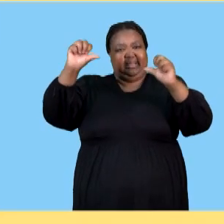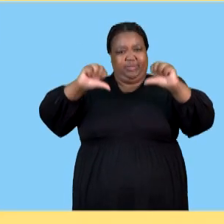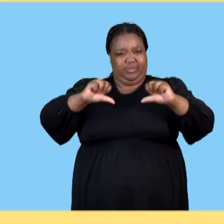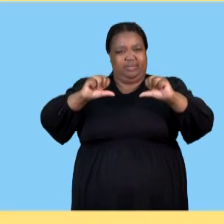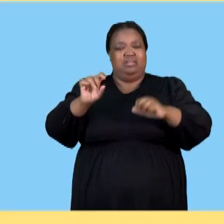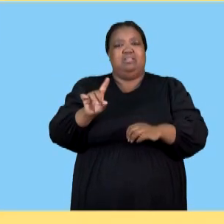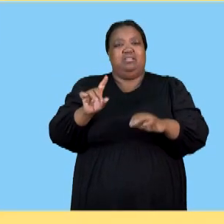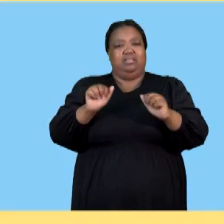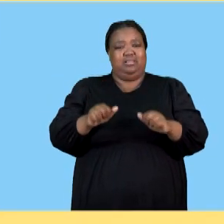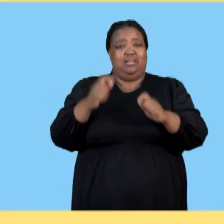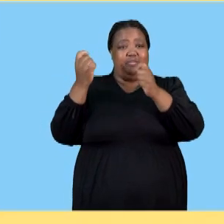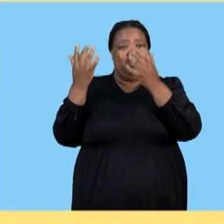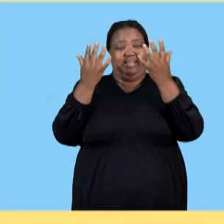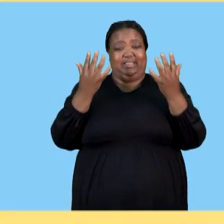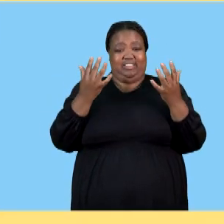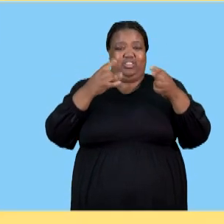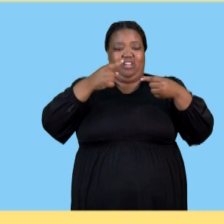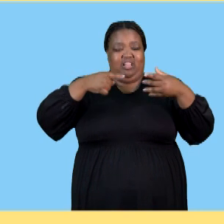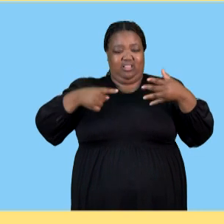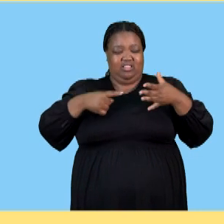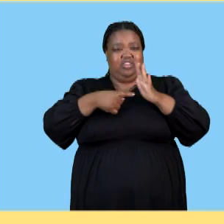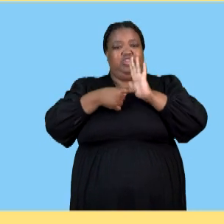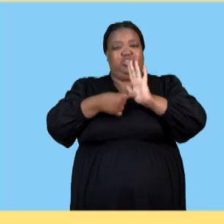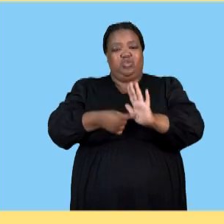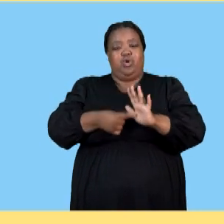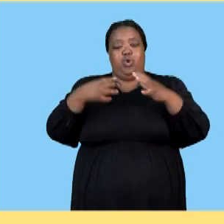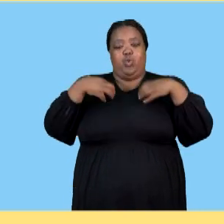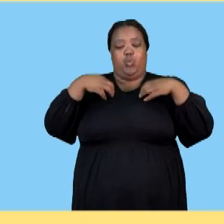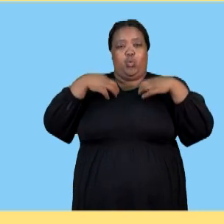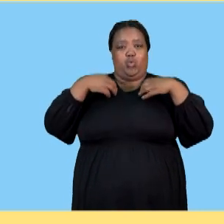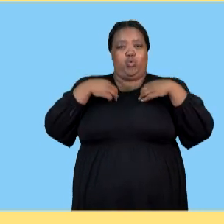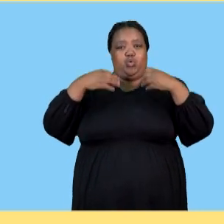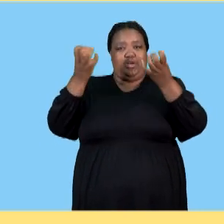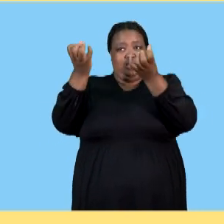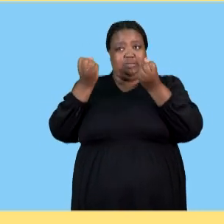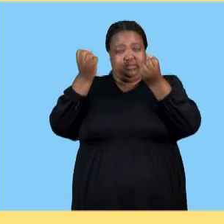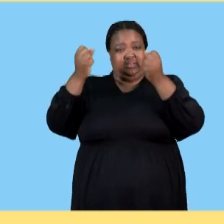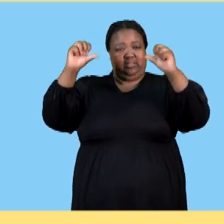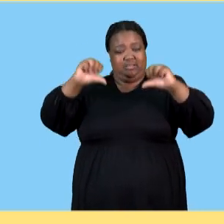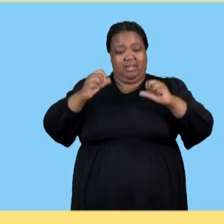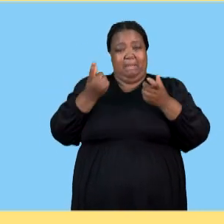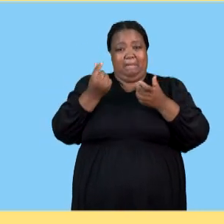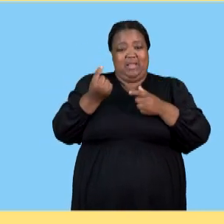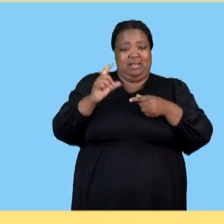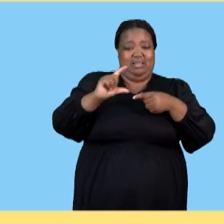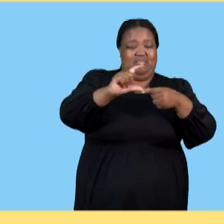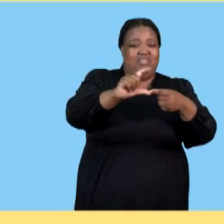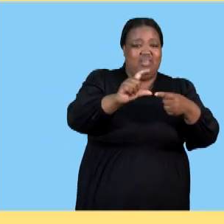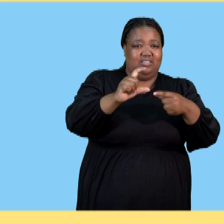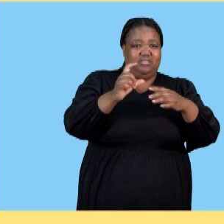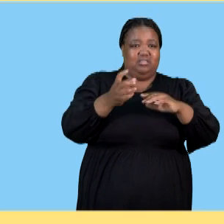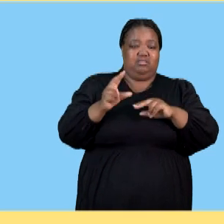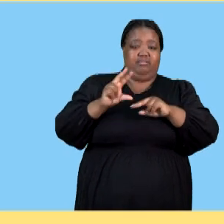financial indicator that calculates the owner's return on the investment made in the business. It is very